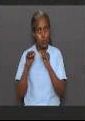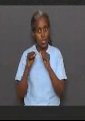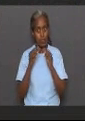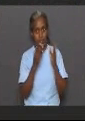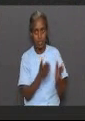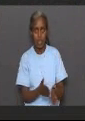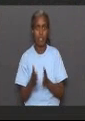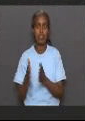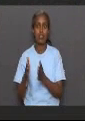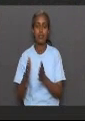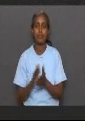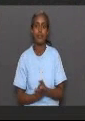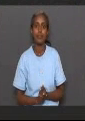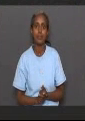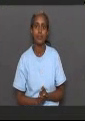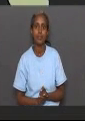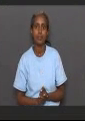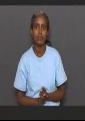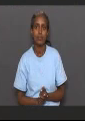Students, let's get ready.